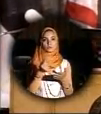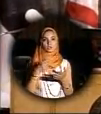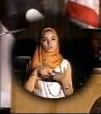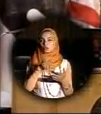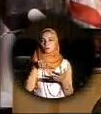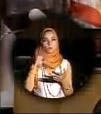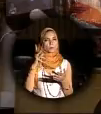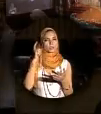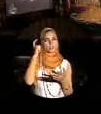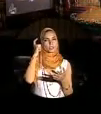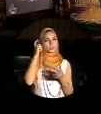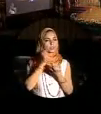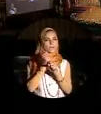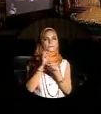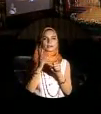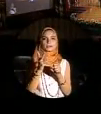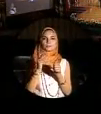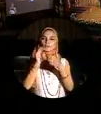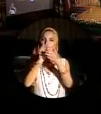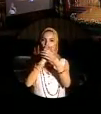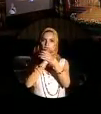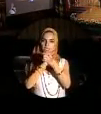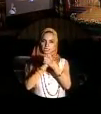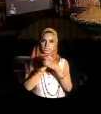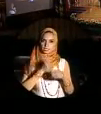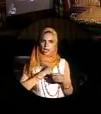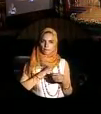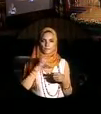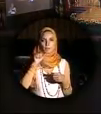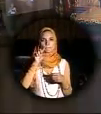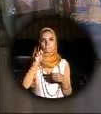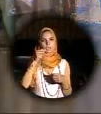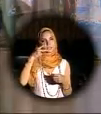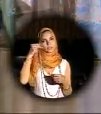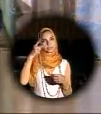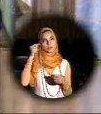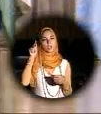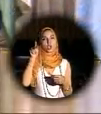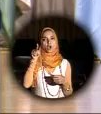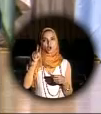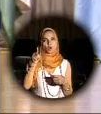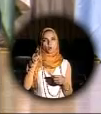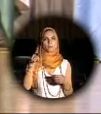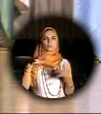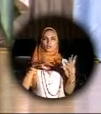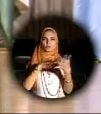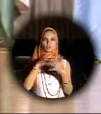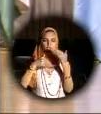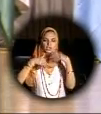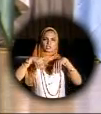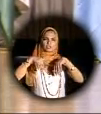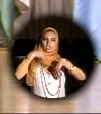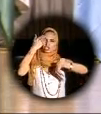mine, Diamante Albergati, is paralyzed from neck down. He will tell you his personal story, and he will show to